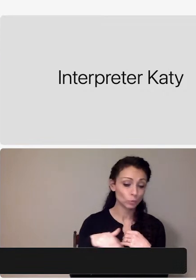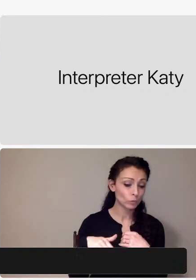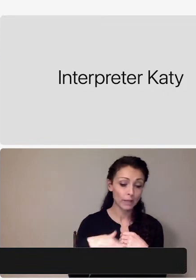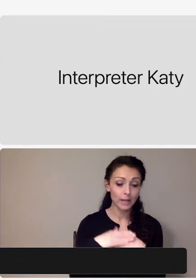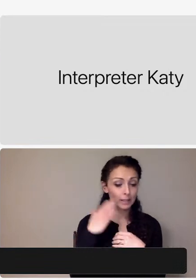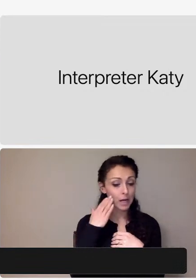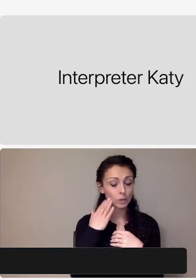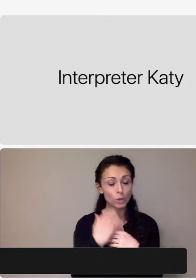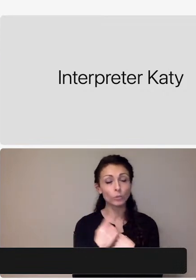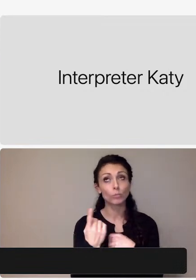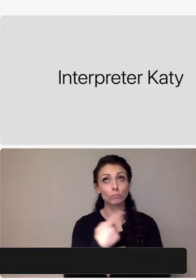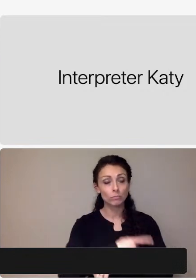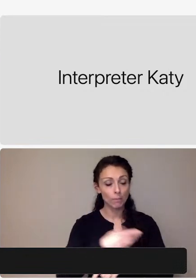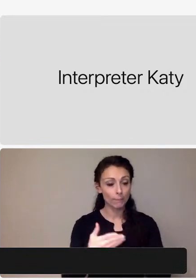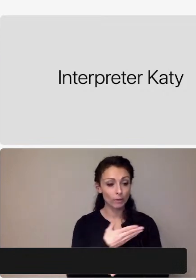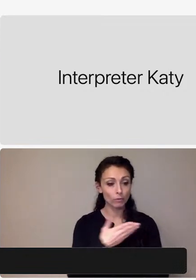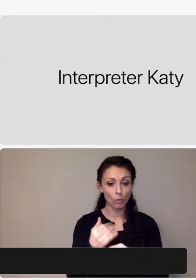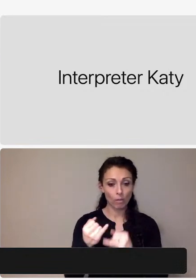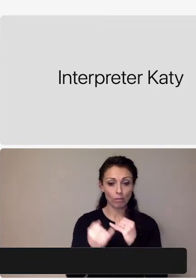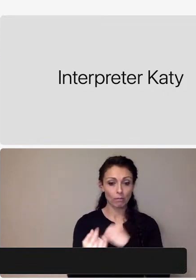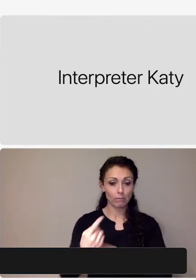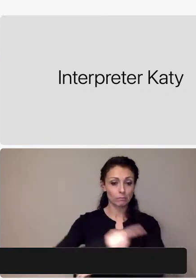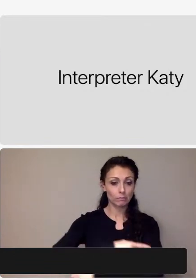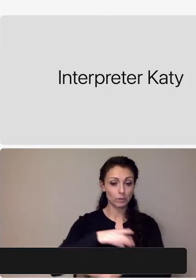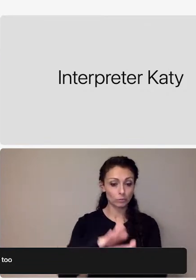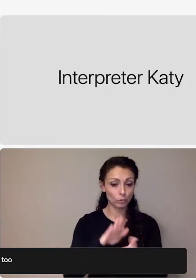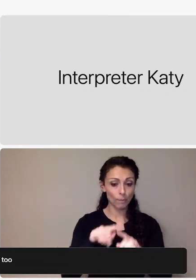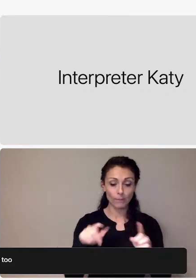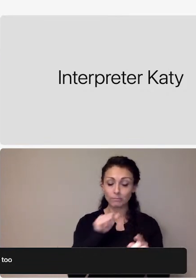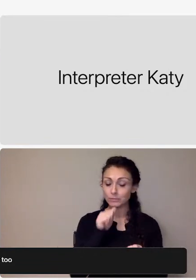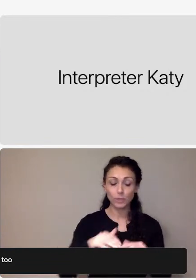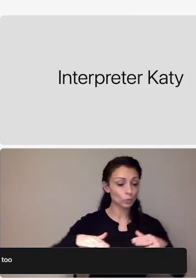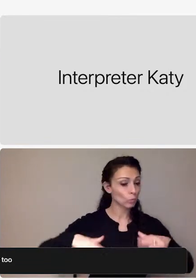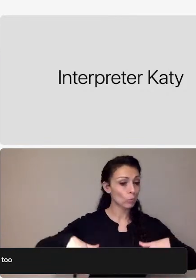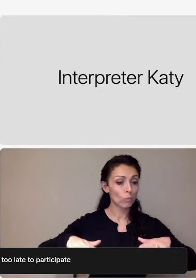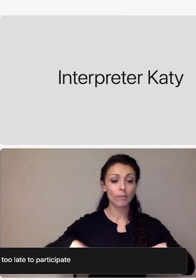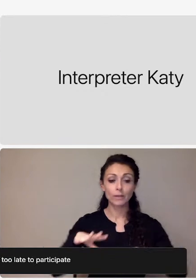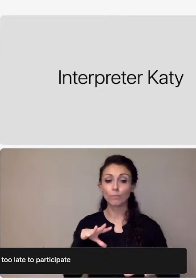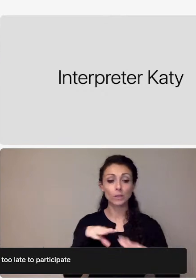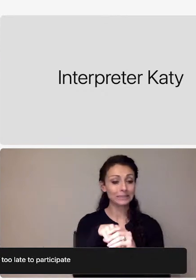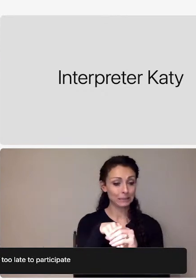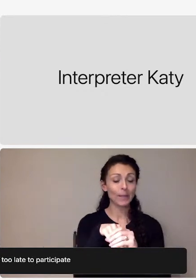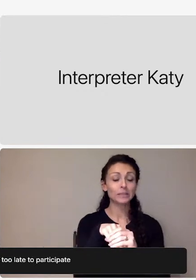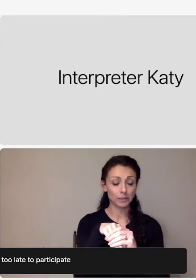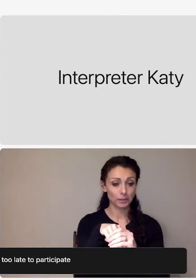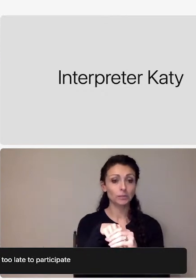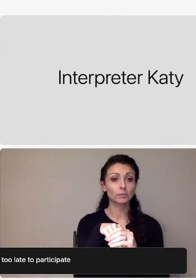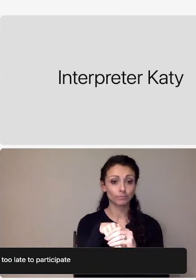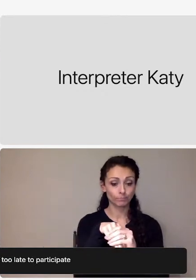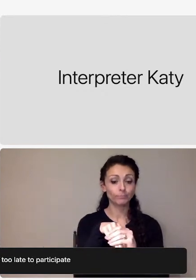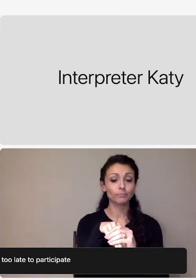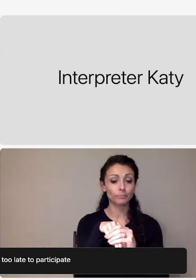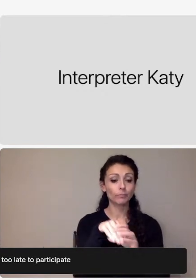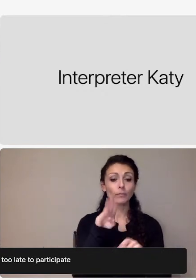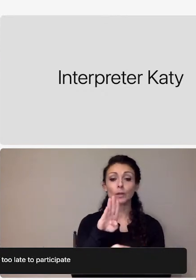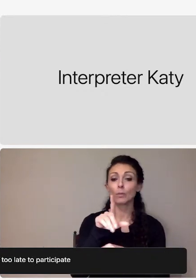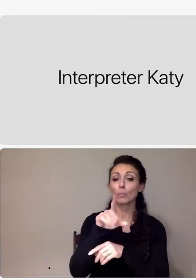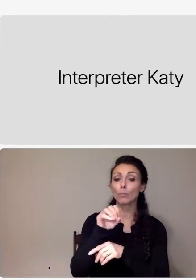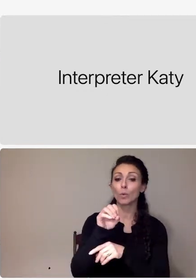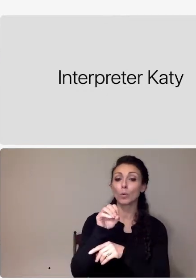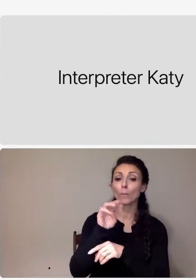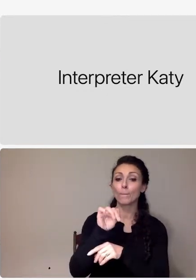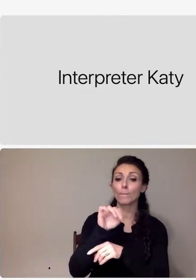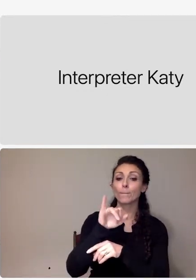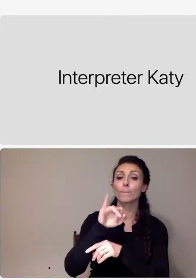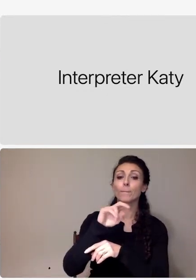before the last day of school but it's not too late to participate um bloomington high school